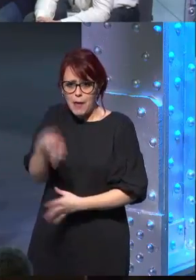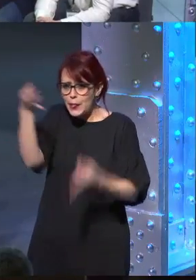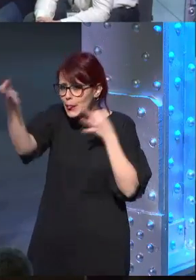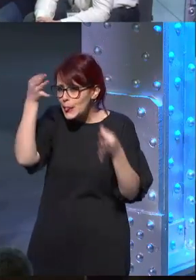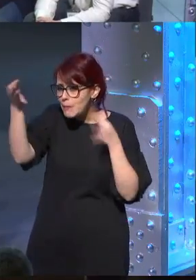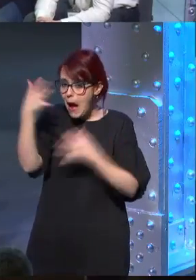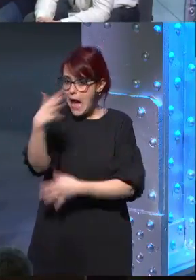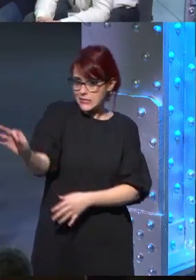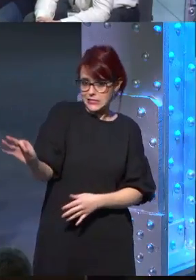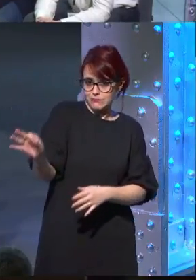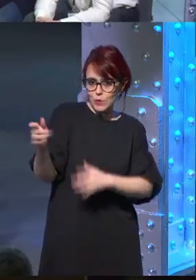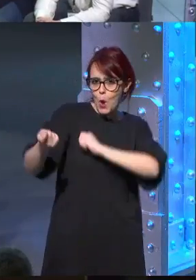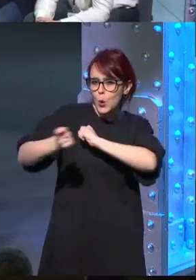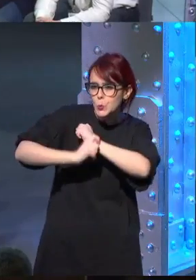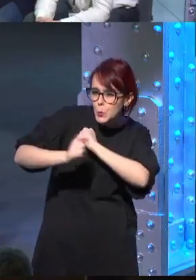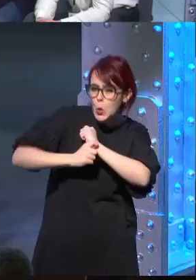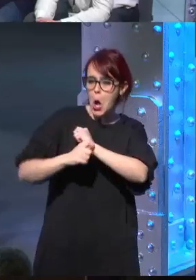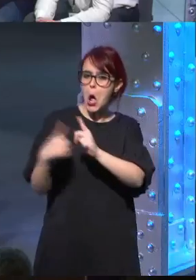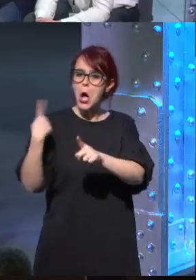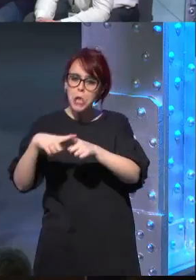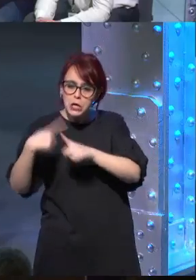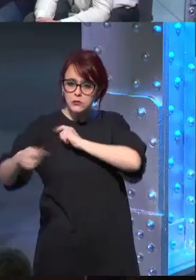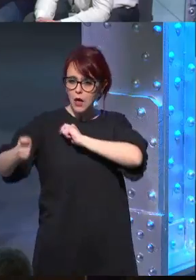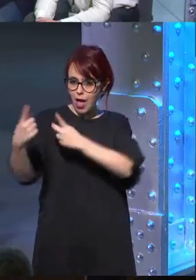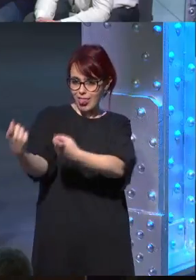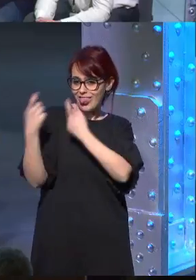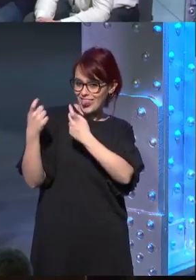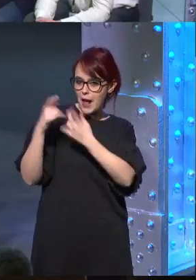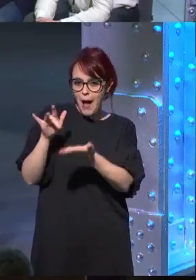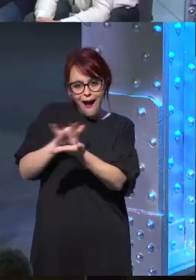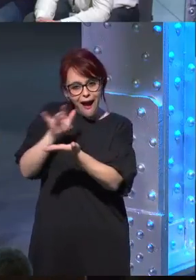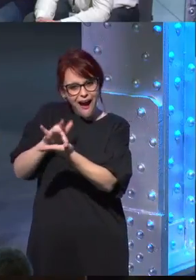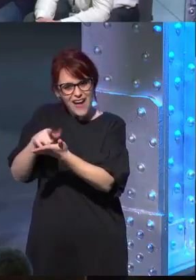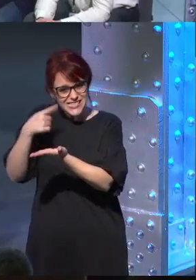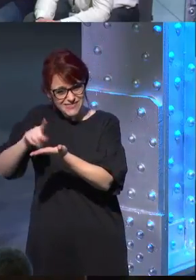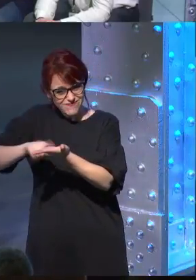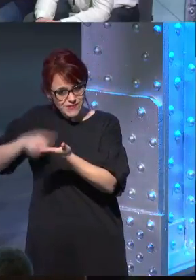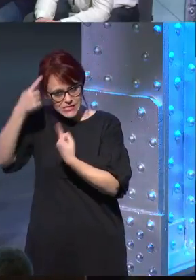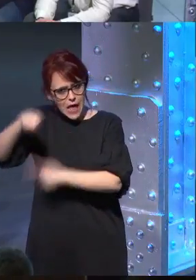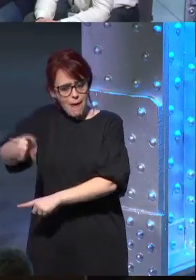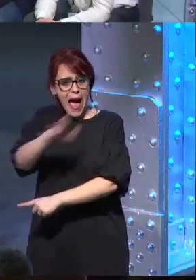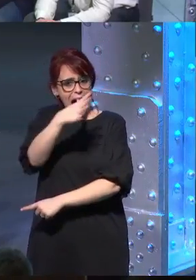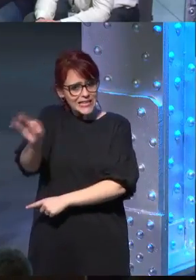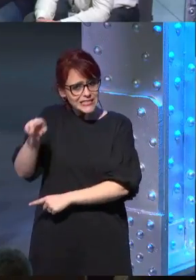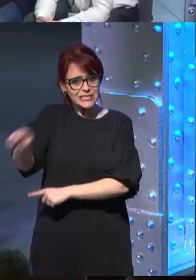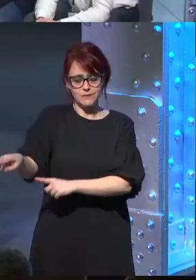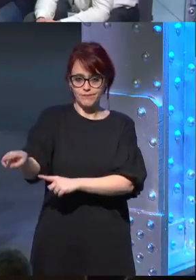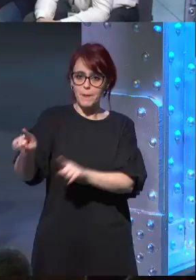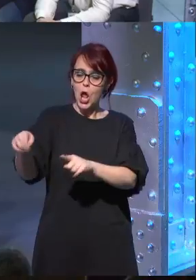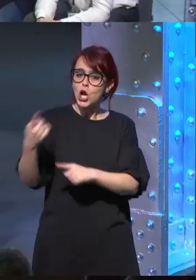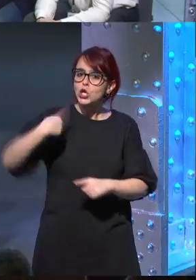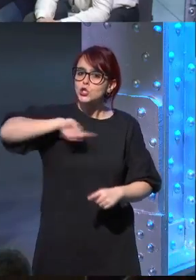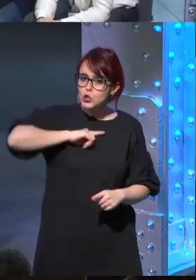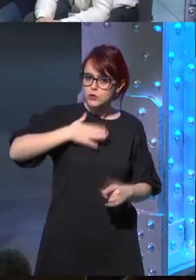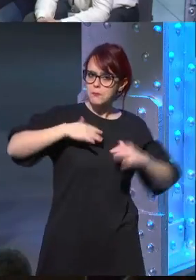ones that can use it absolutely. I always learn new tricks or new things to do. But in terms of